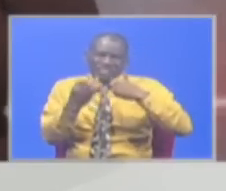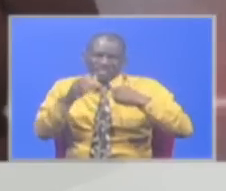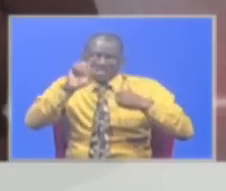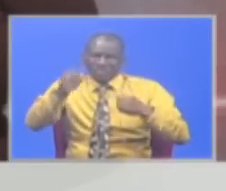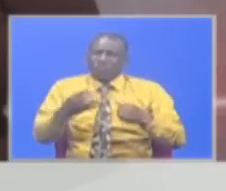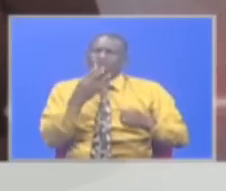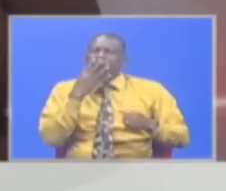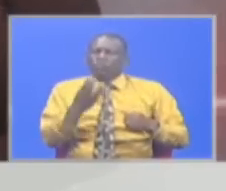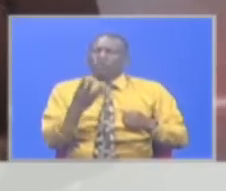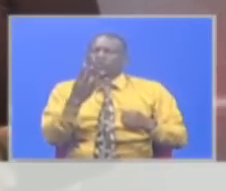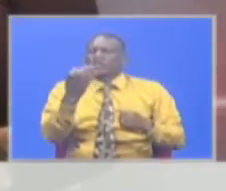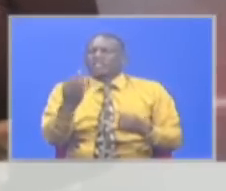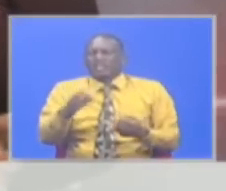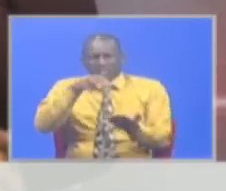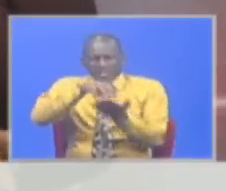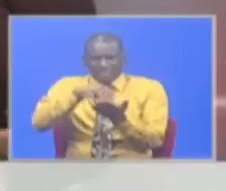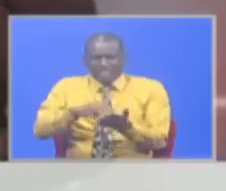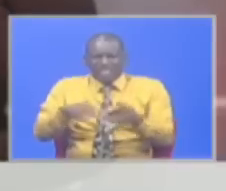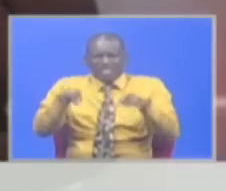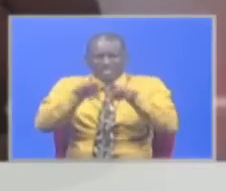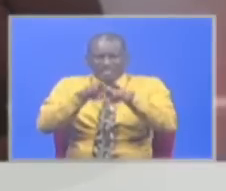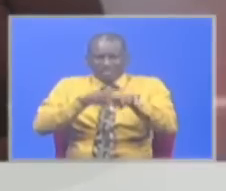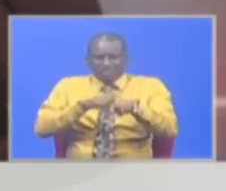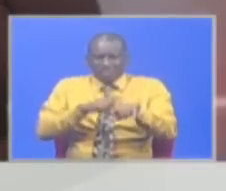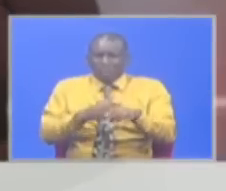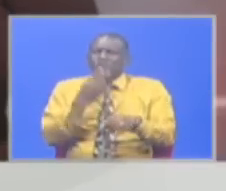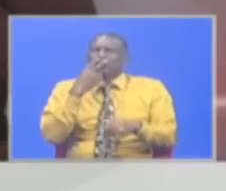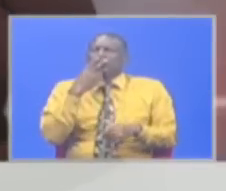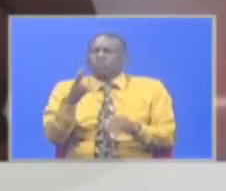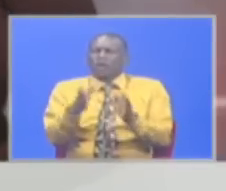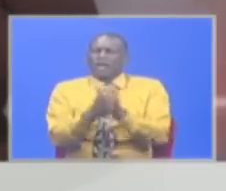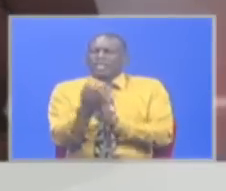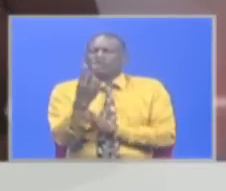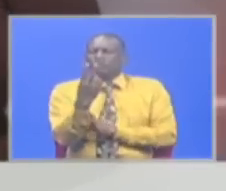63,443 cases. In the same period,